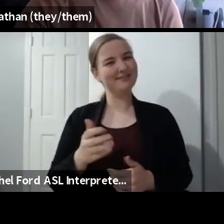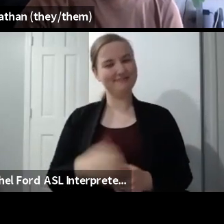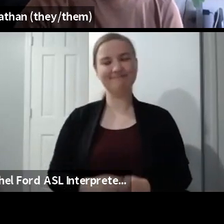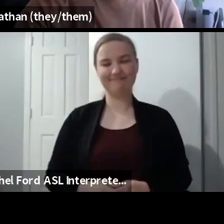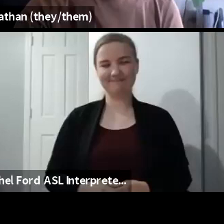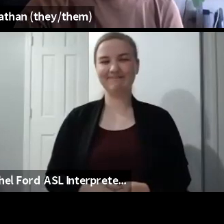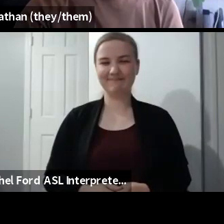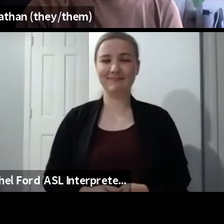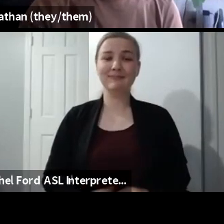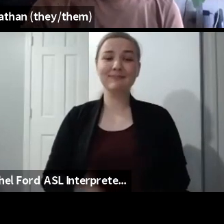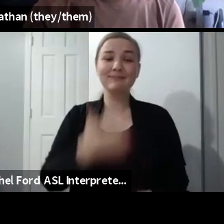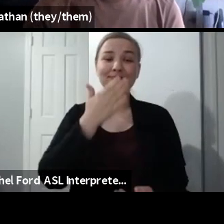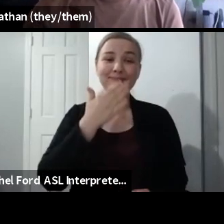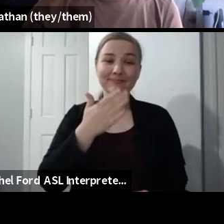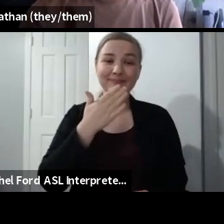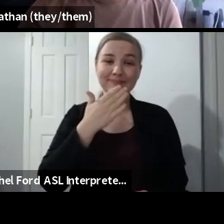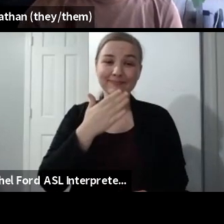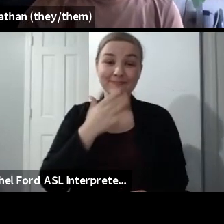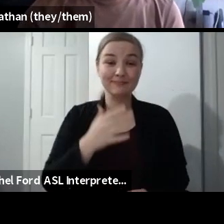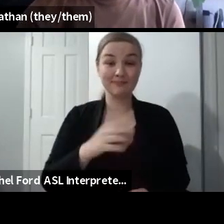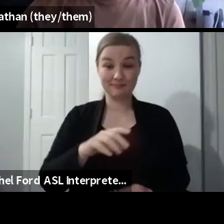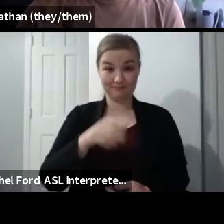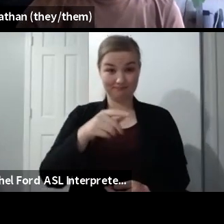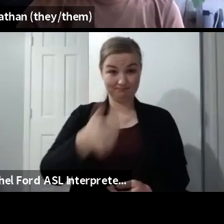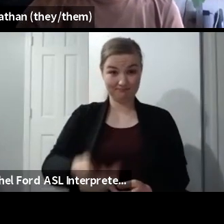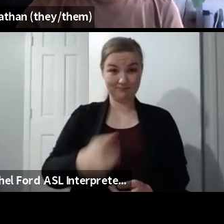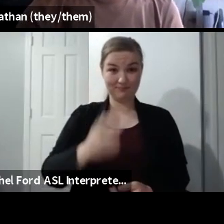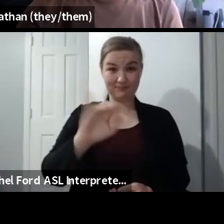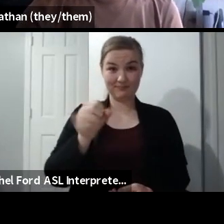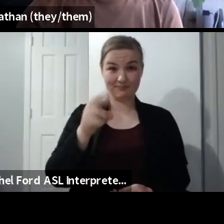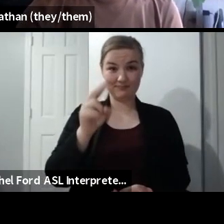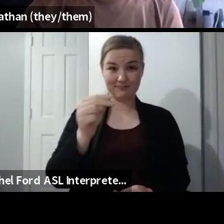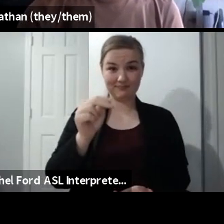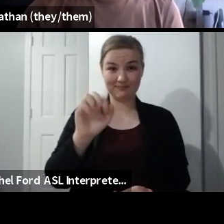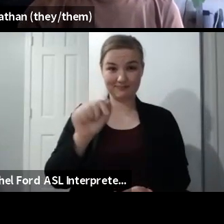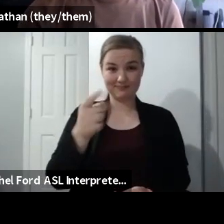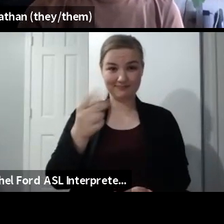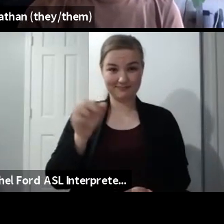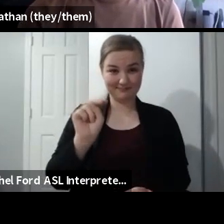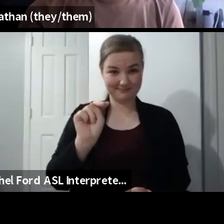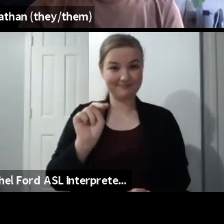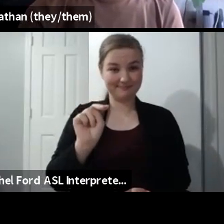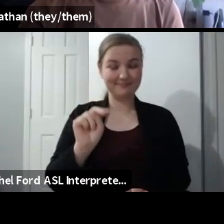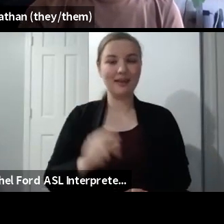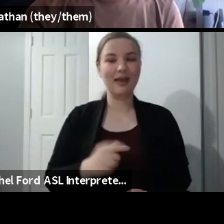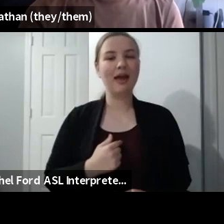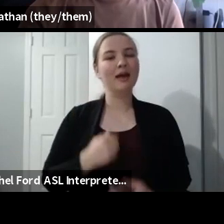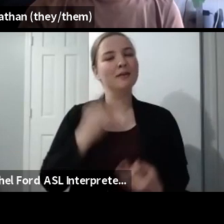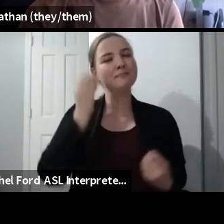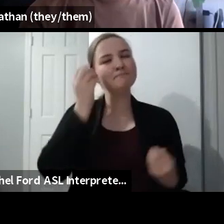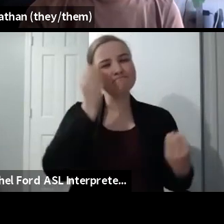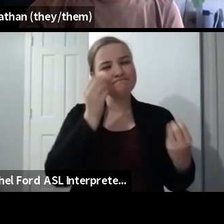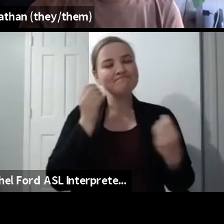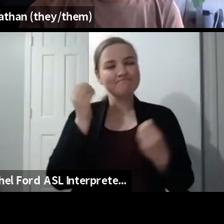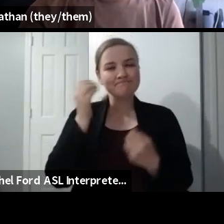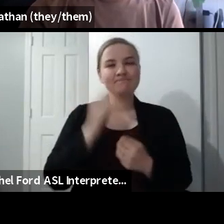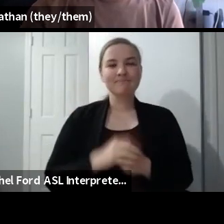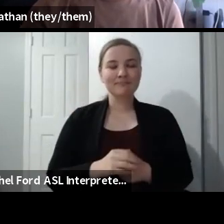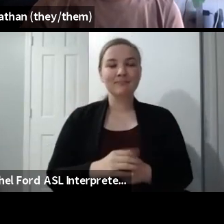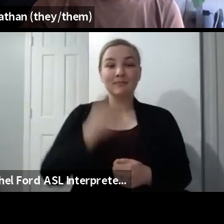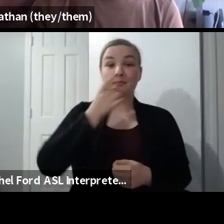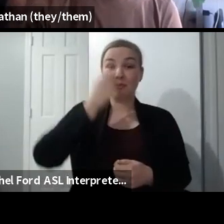Thanks, Jodie. Jonathan. Yeah, I think I'm thinking about coming from Dominican